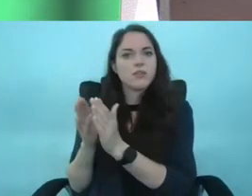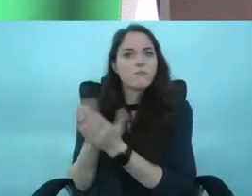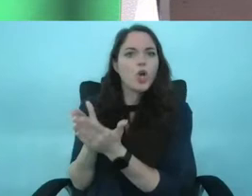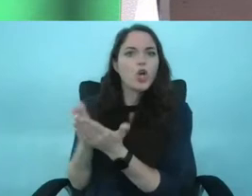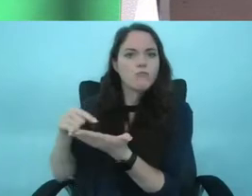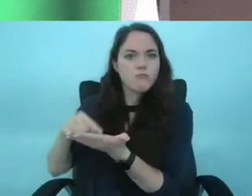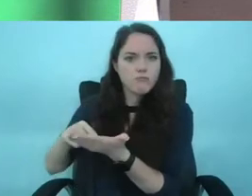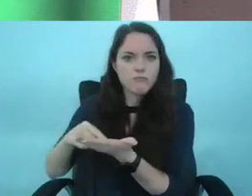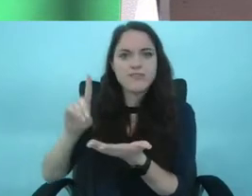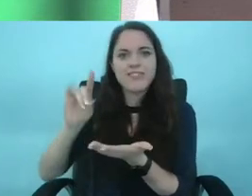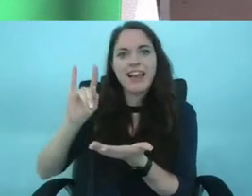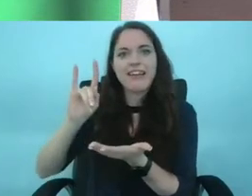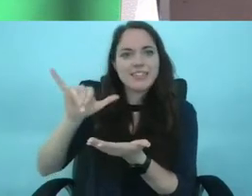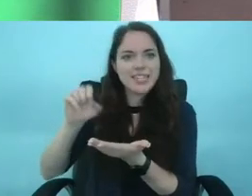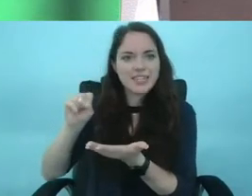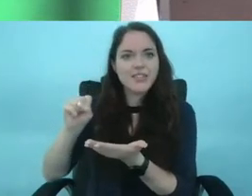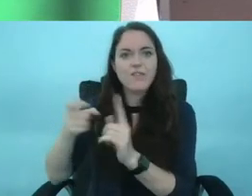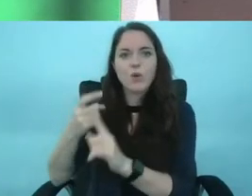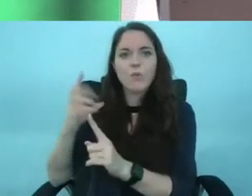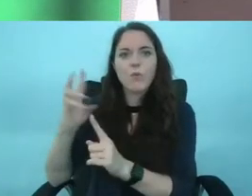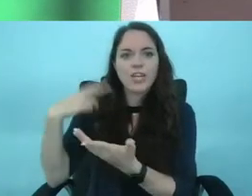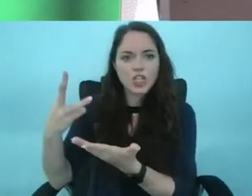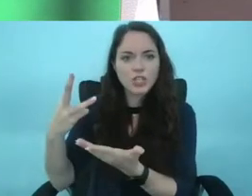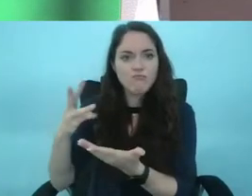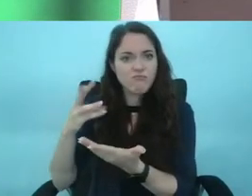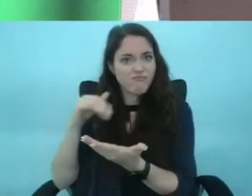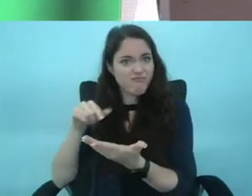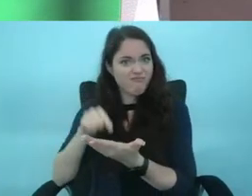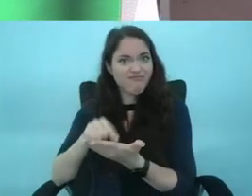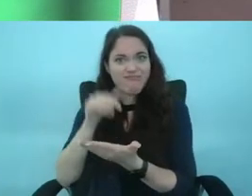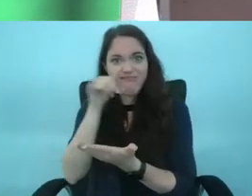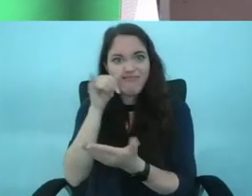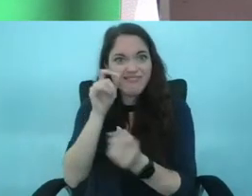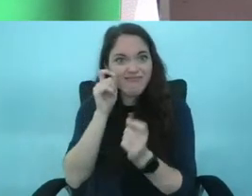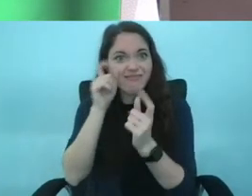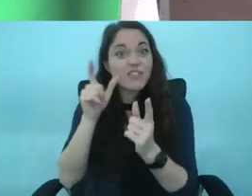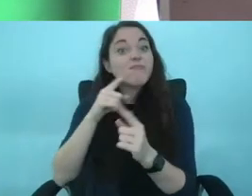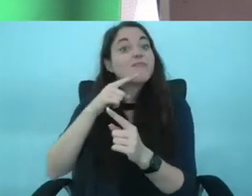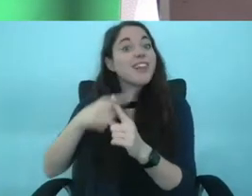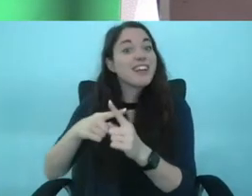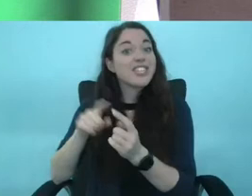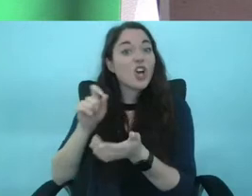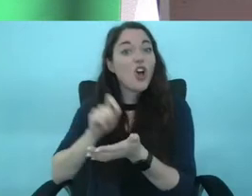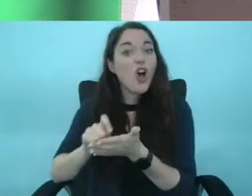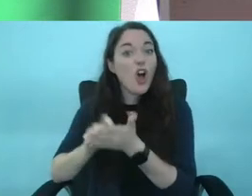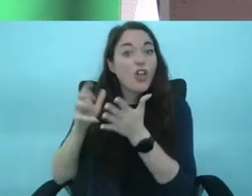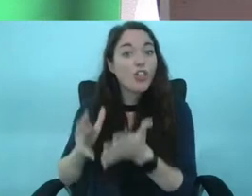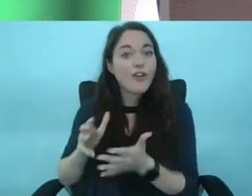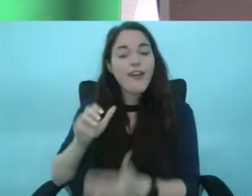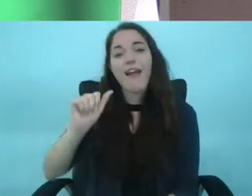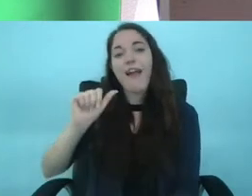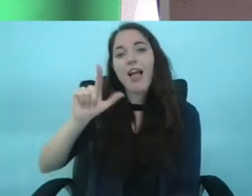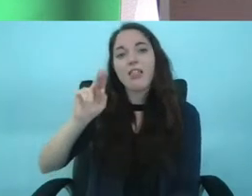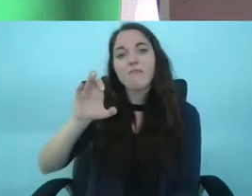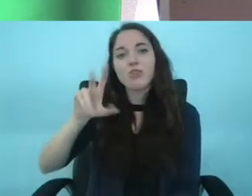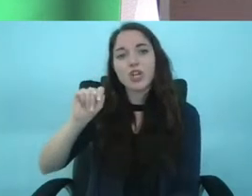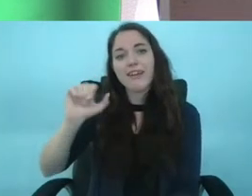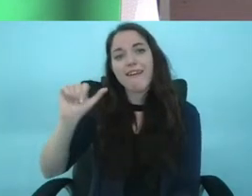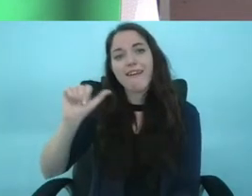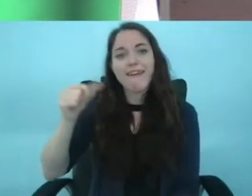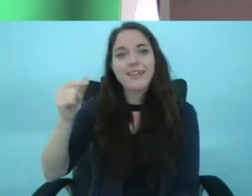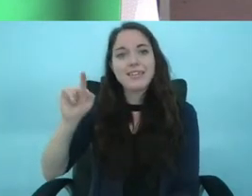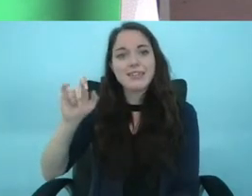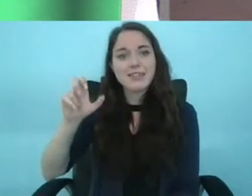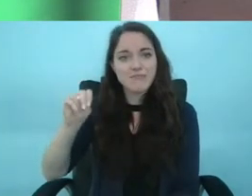hymn, much to the surprise of its author, Albert A. Goodson. The lyrics affirm God's saving power in the